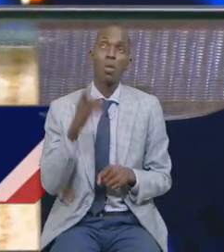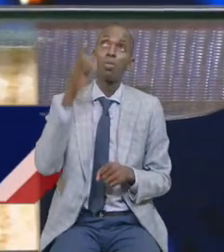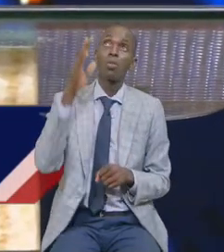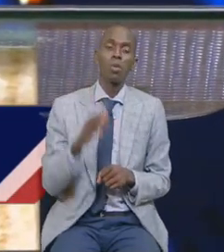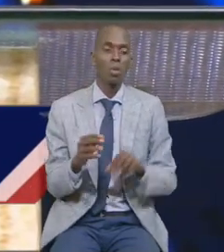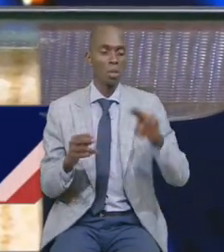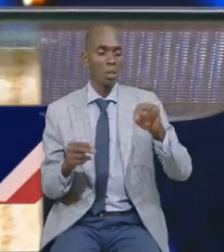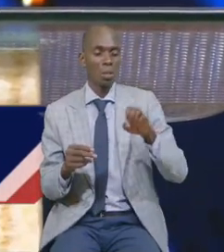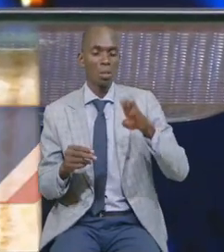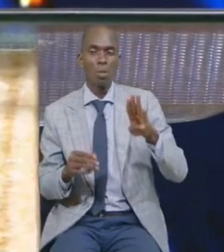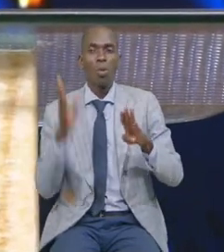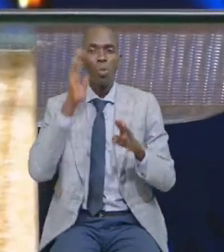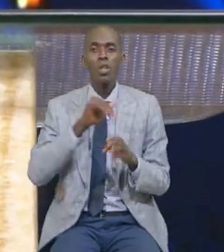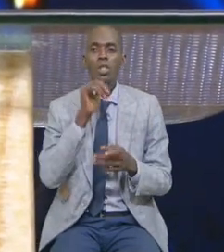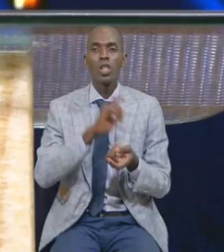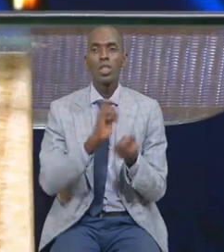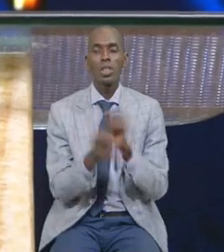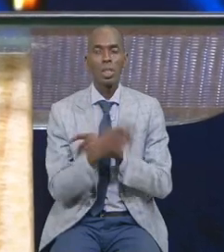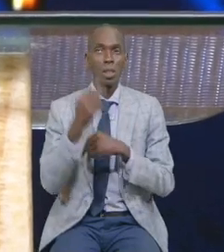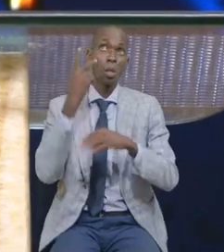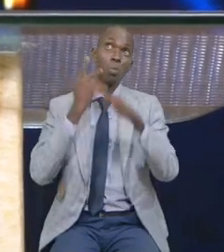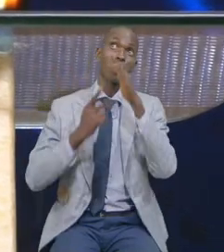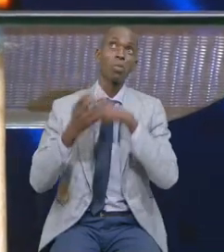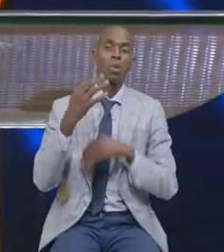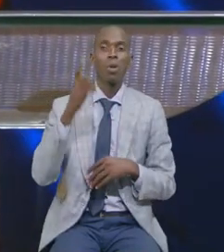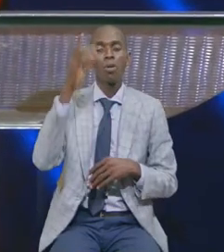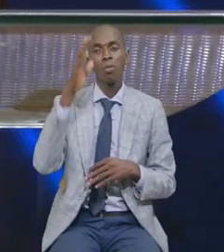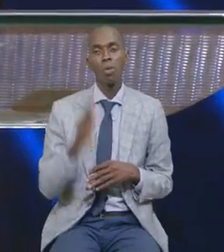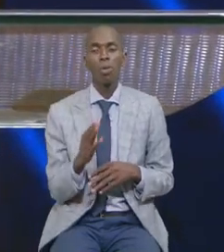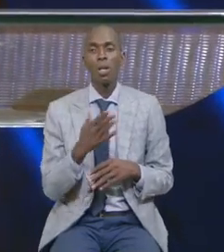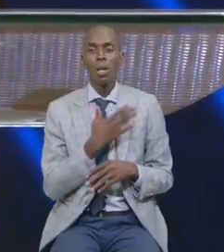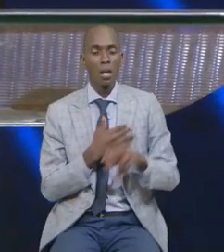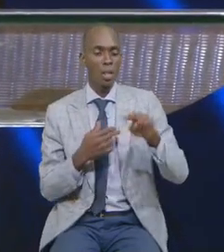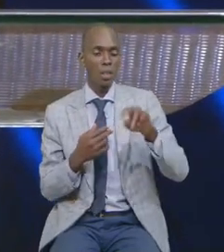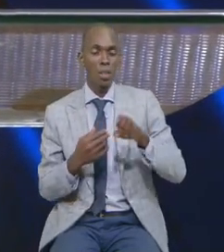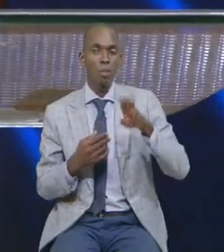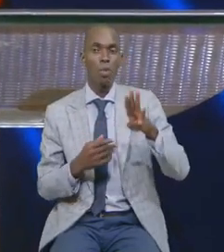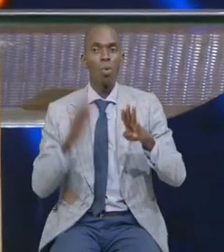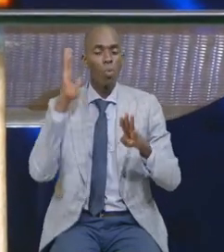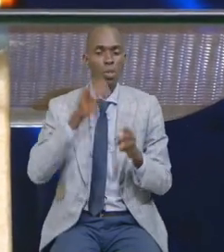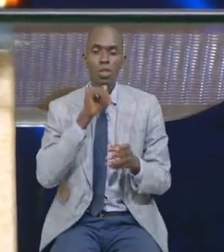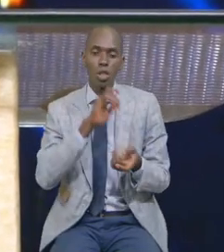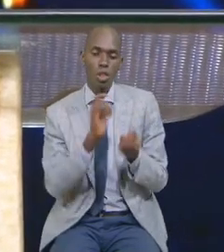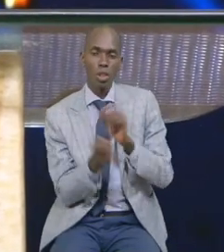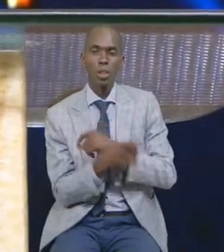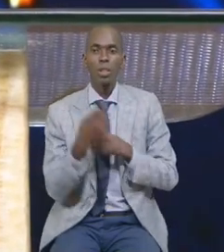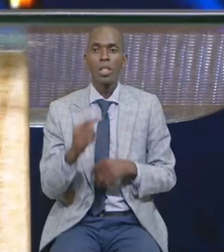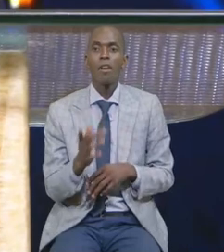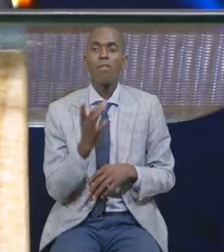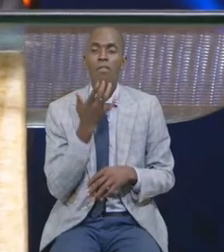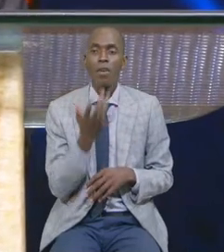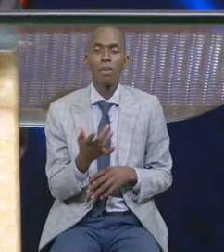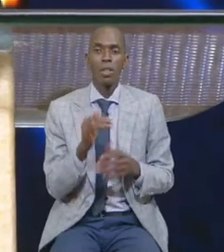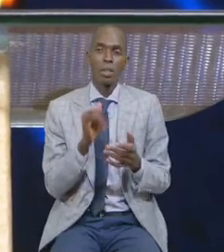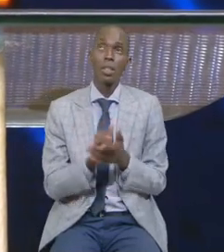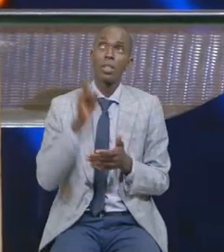not change the prophecy of the word. Nebuchadnezzar will not change the favor he's going to have on